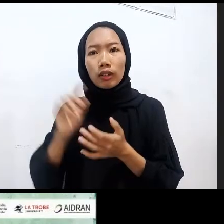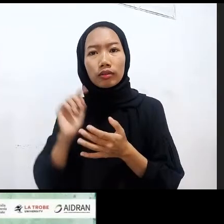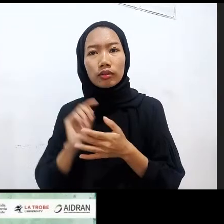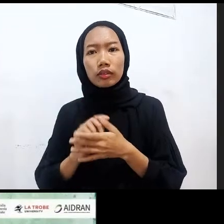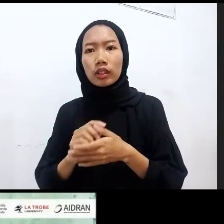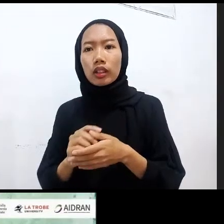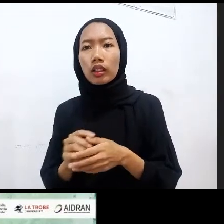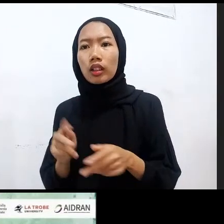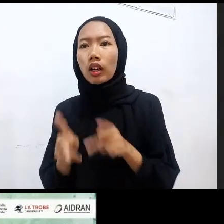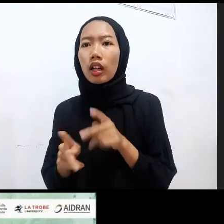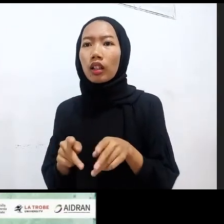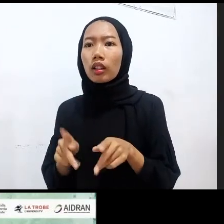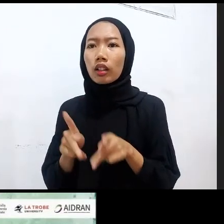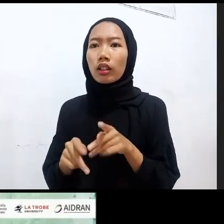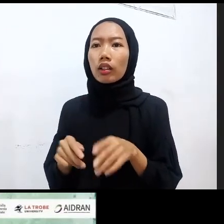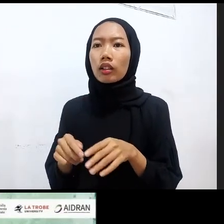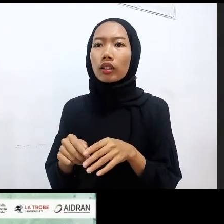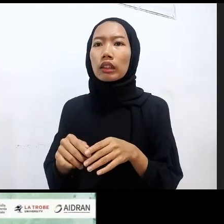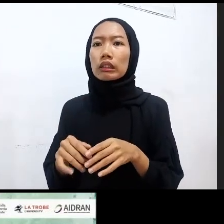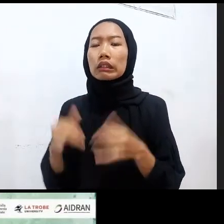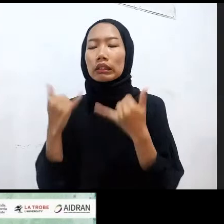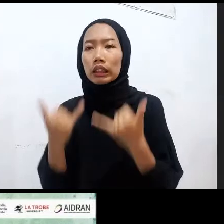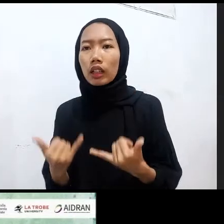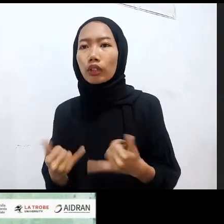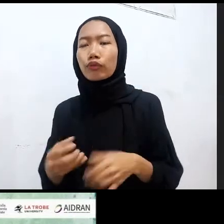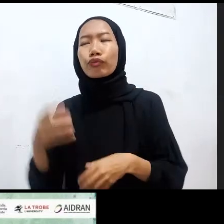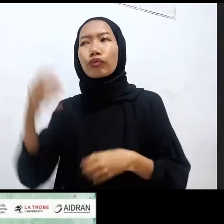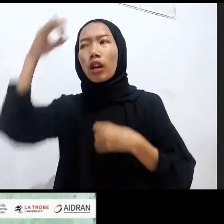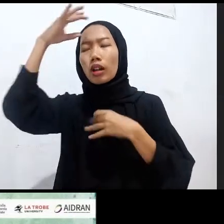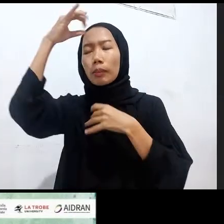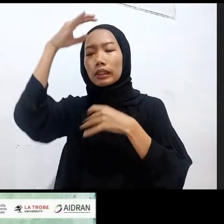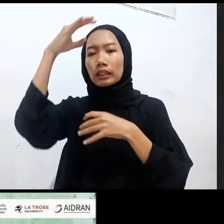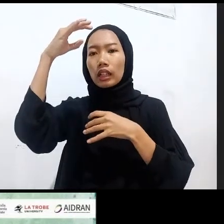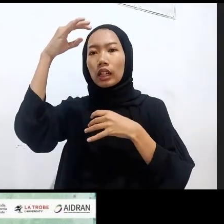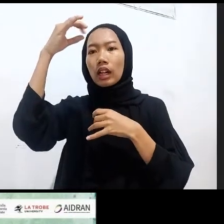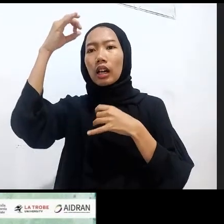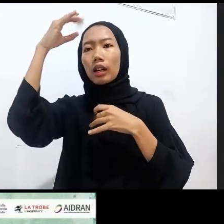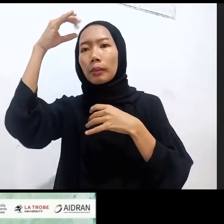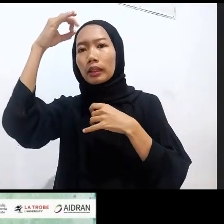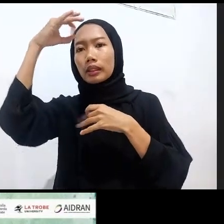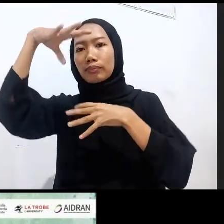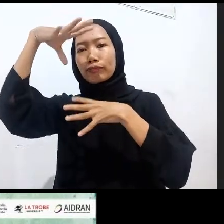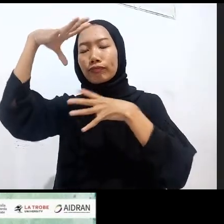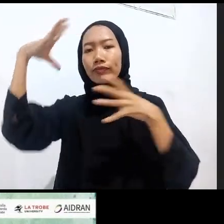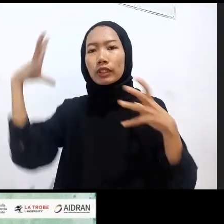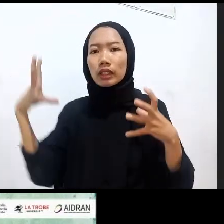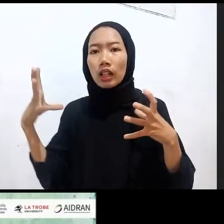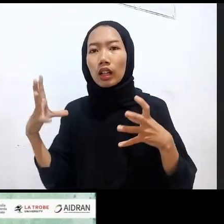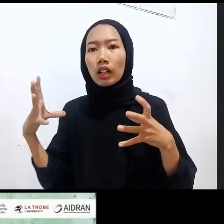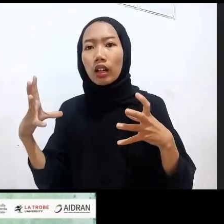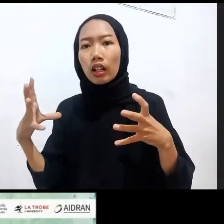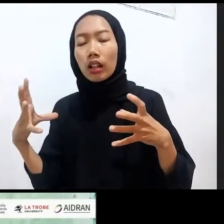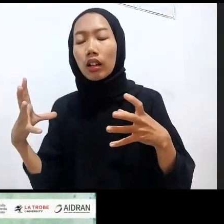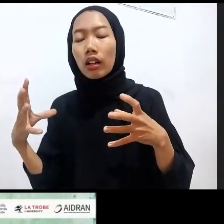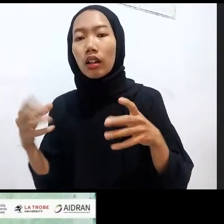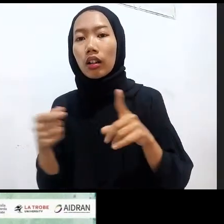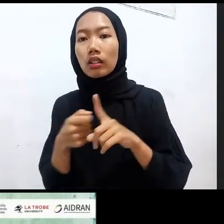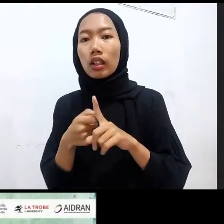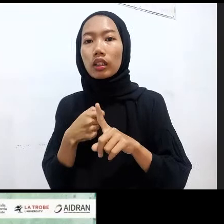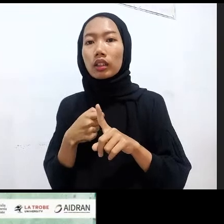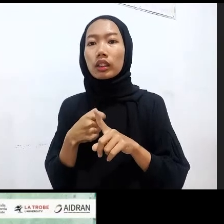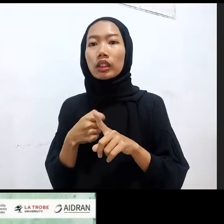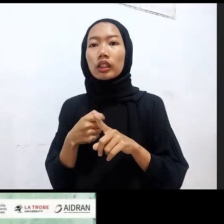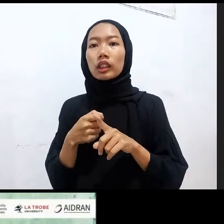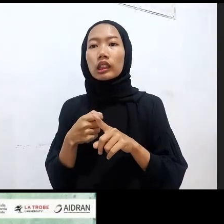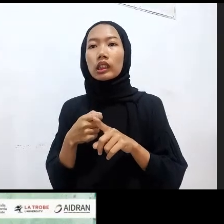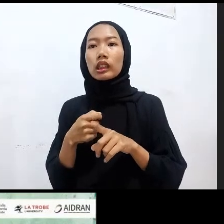a litigious or based on legal challenges to everything, to using that legal money to actually provide funding